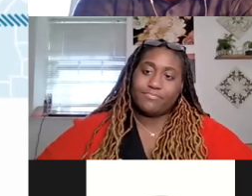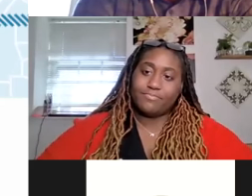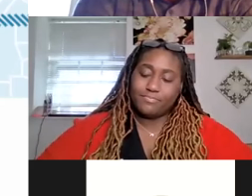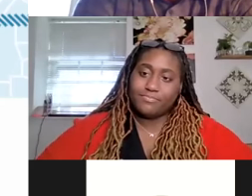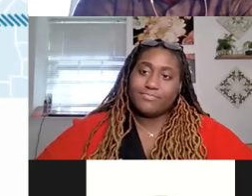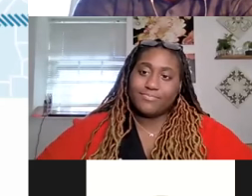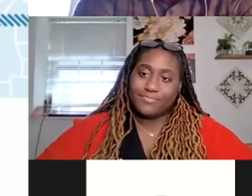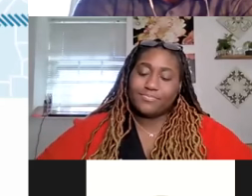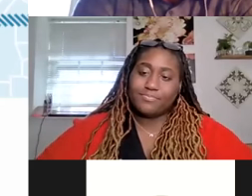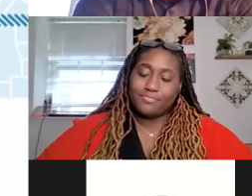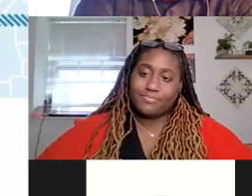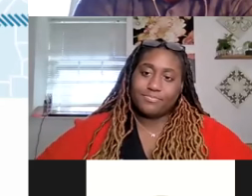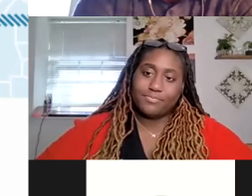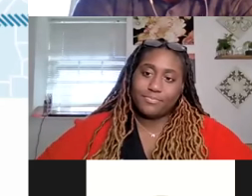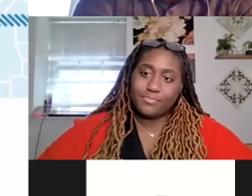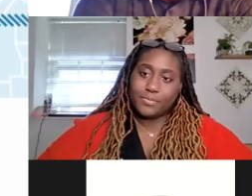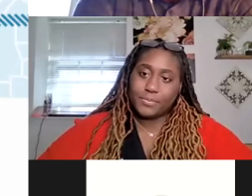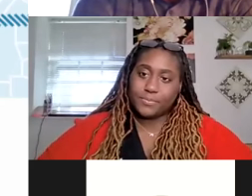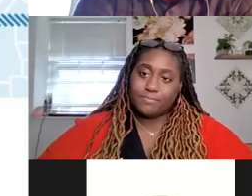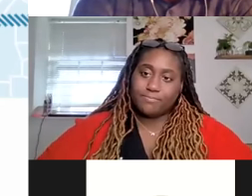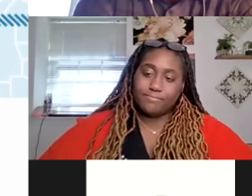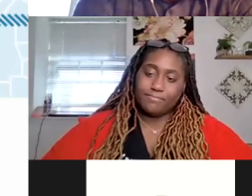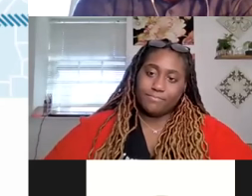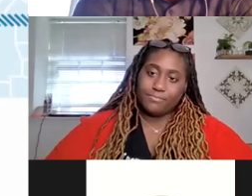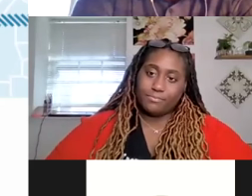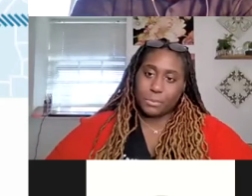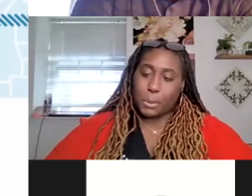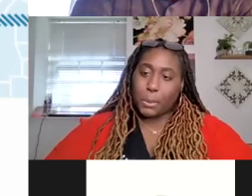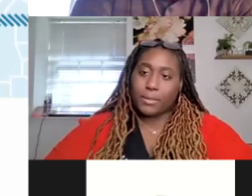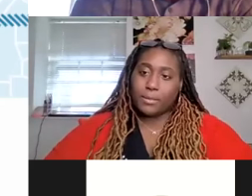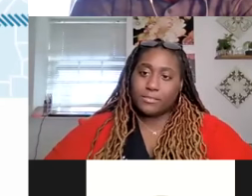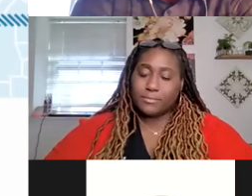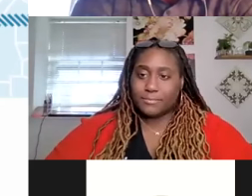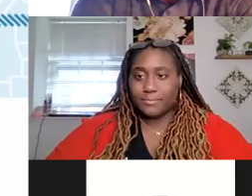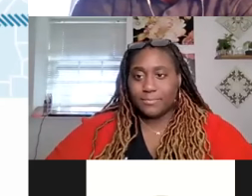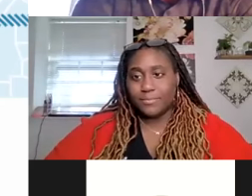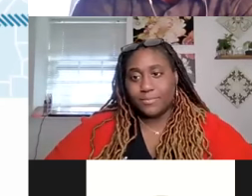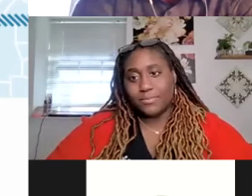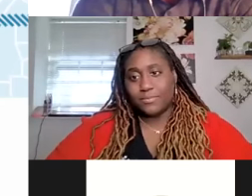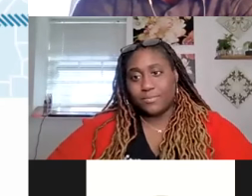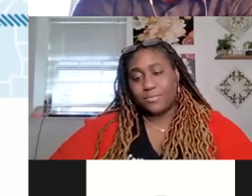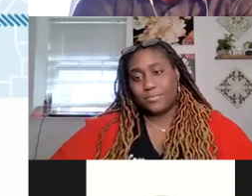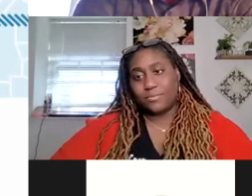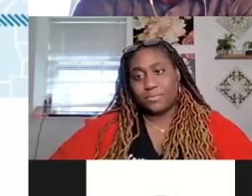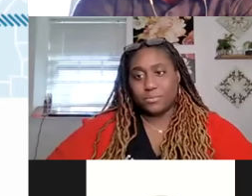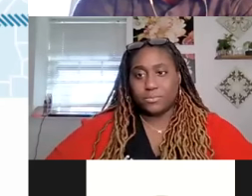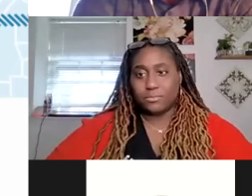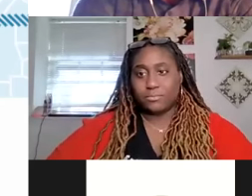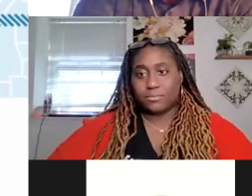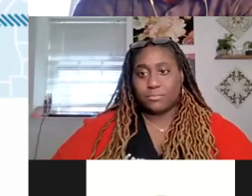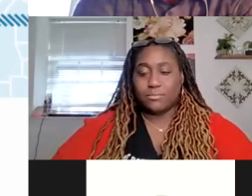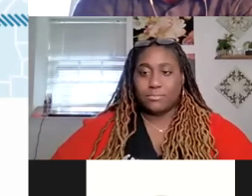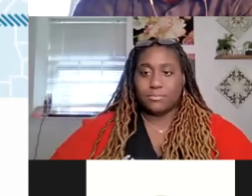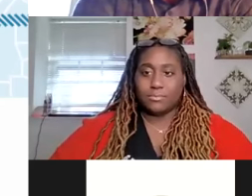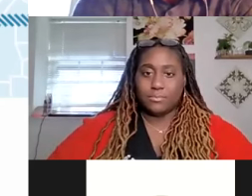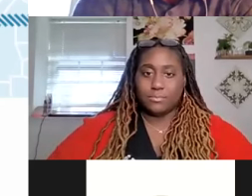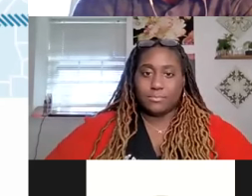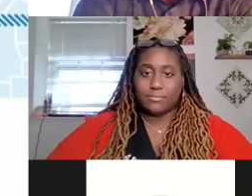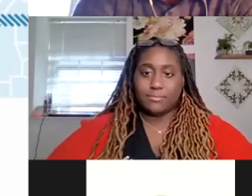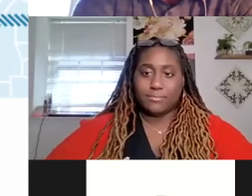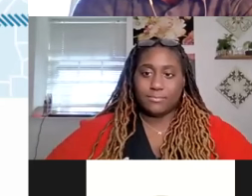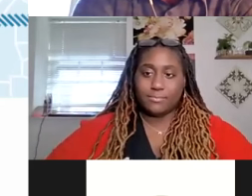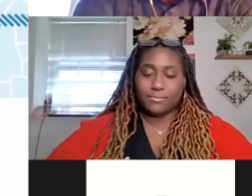already. What does that look like for an organization? And how do you recognize the work that's already being done and amplify it? And I think I would say